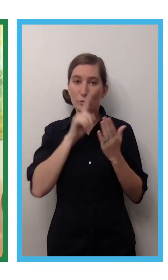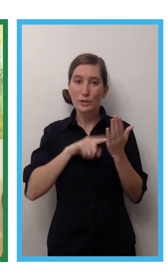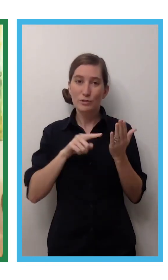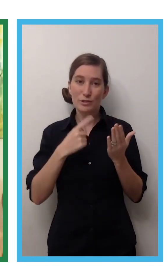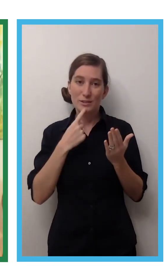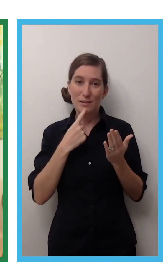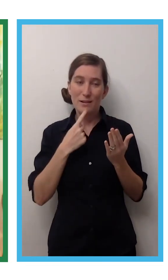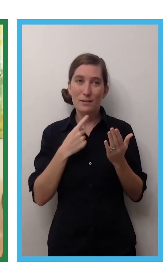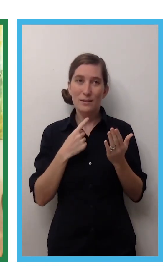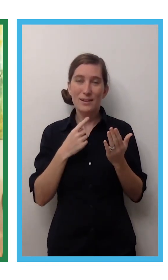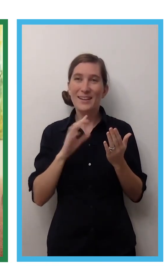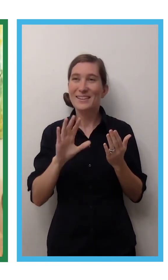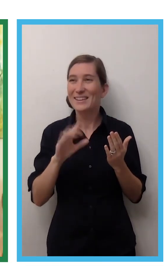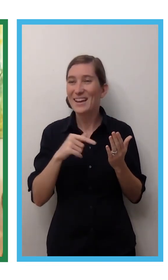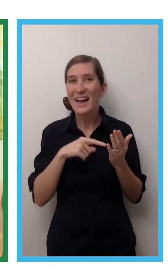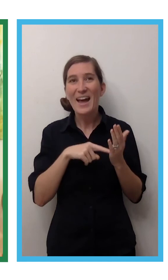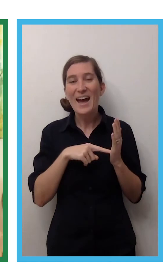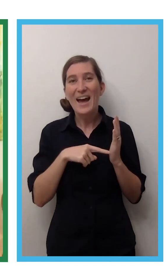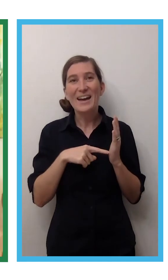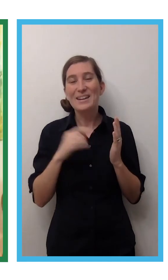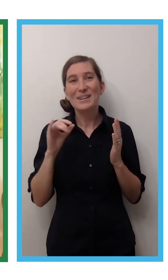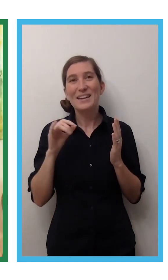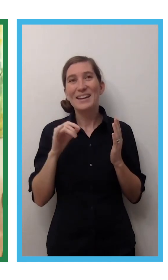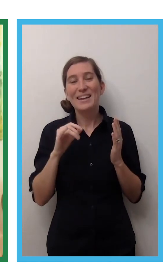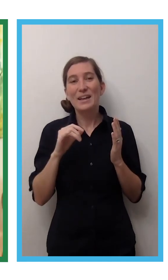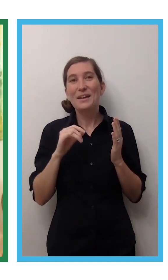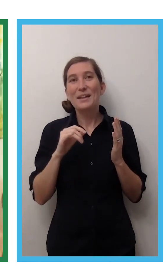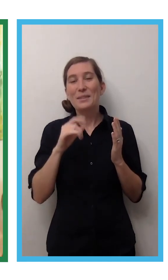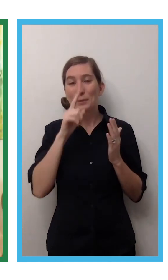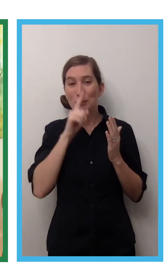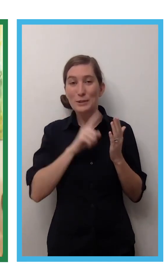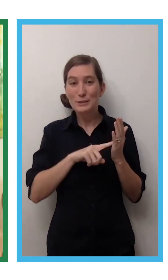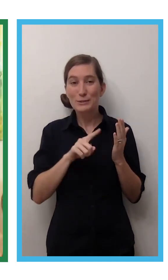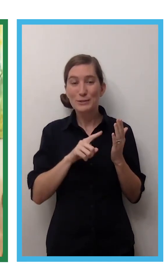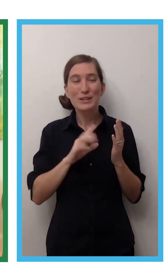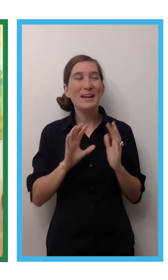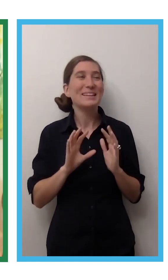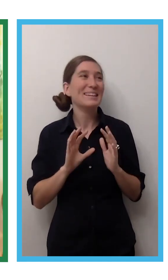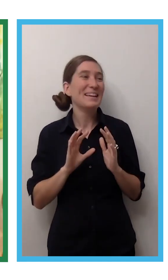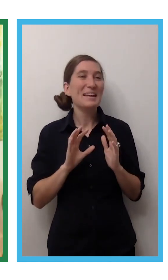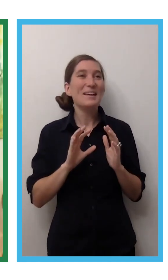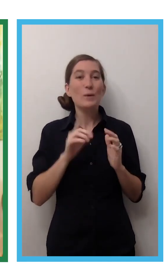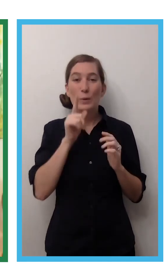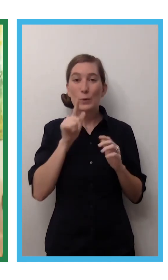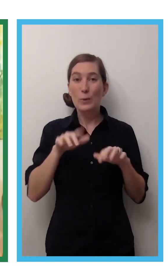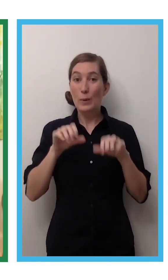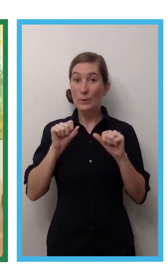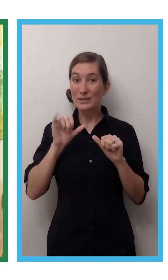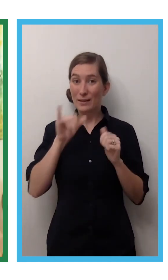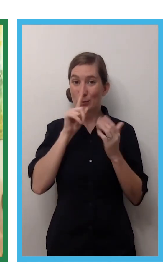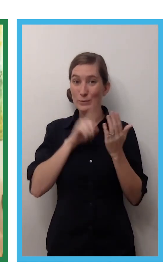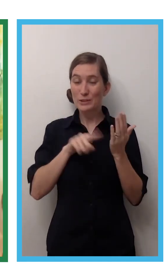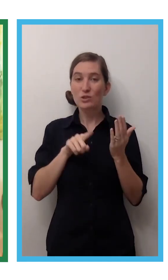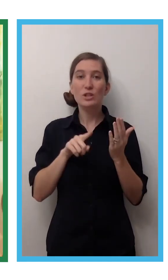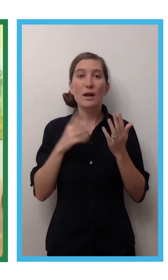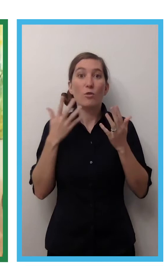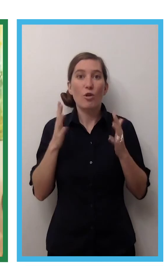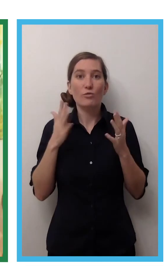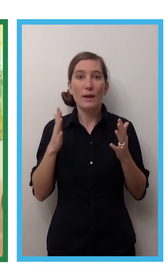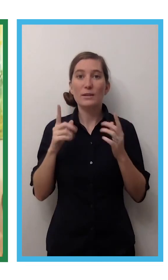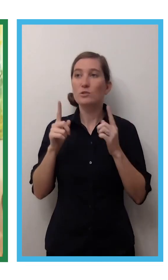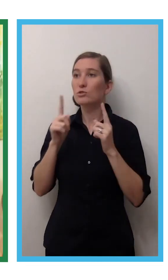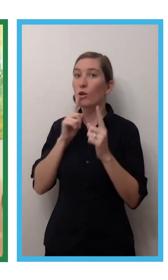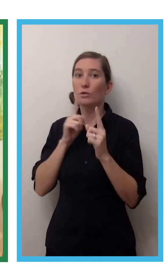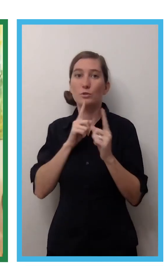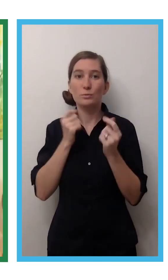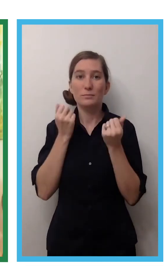it was like they had talked to all these different companies that had supplier diversity programs, and how many of